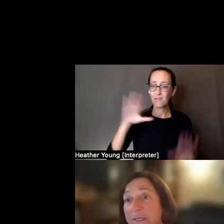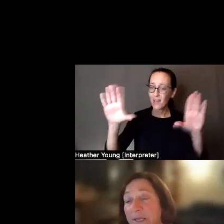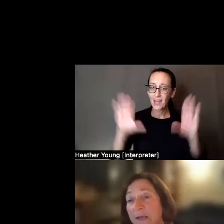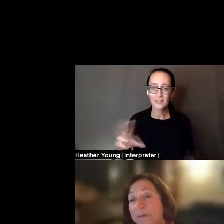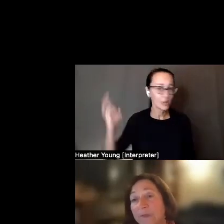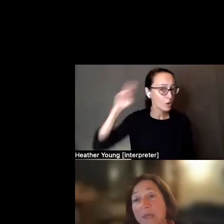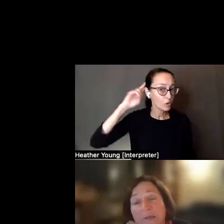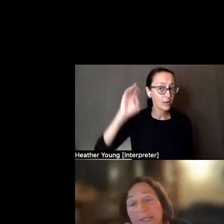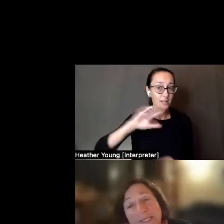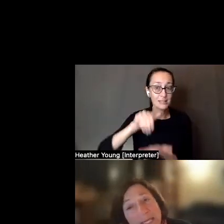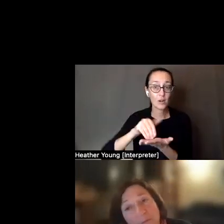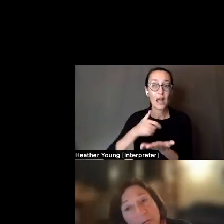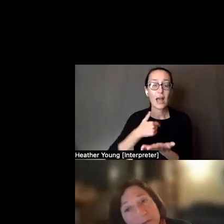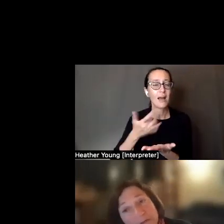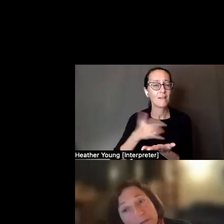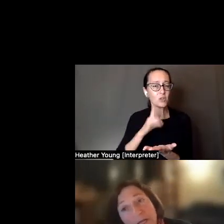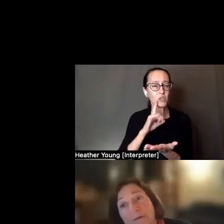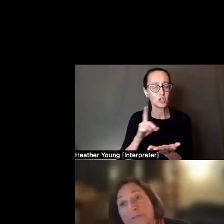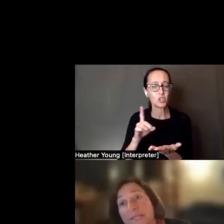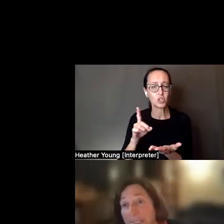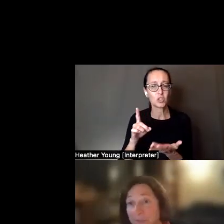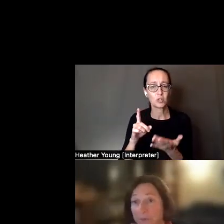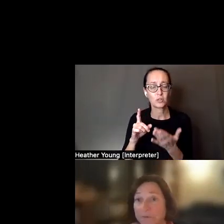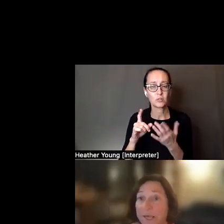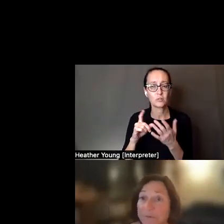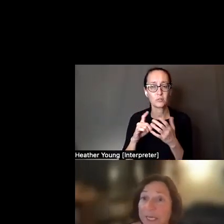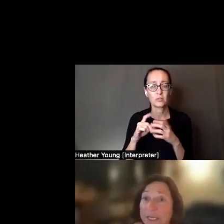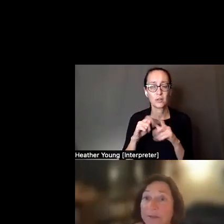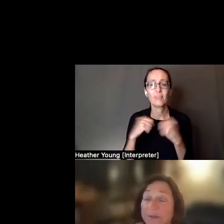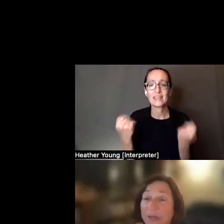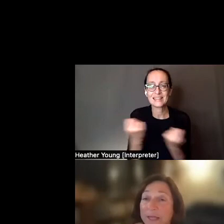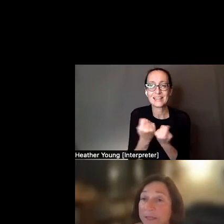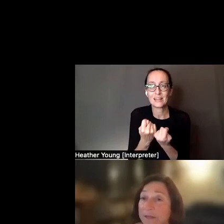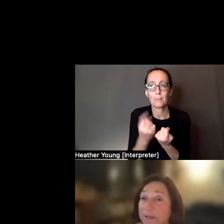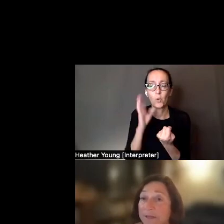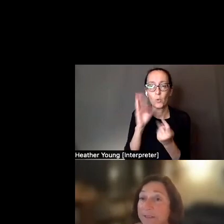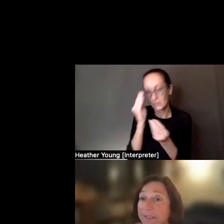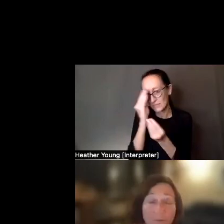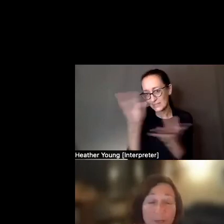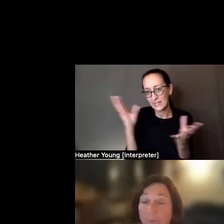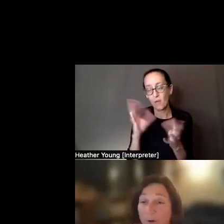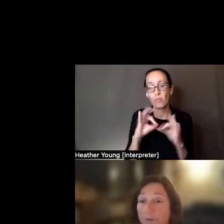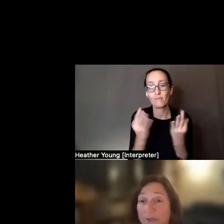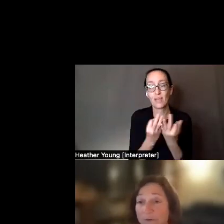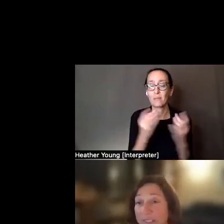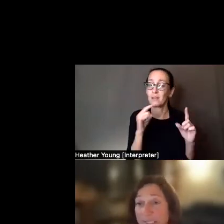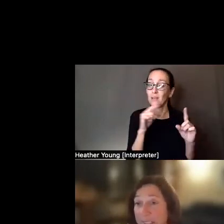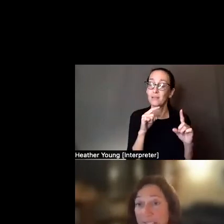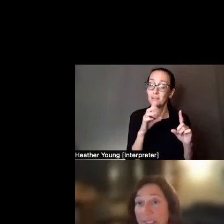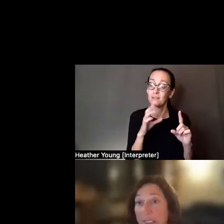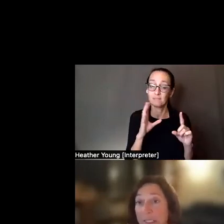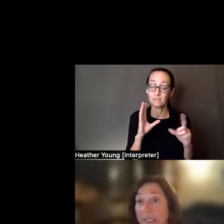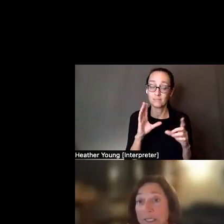the team will say to a family that this therapy is part of the